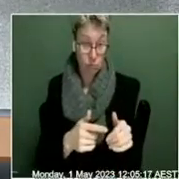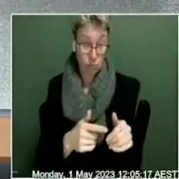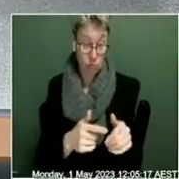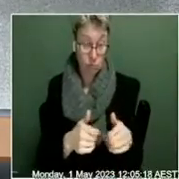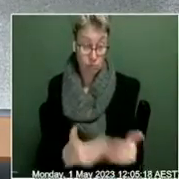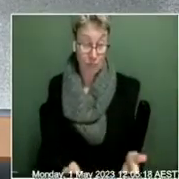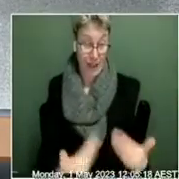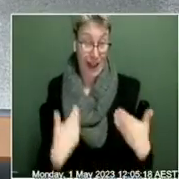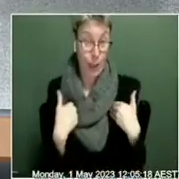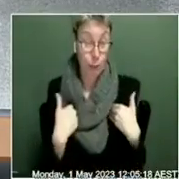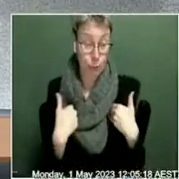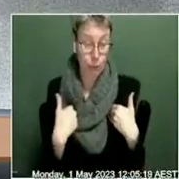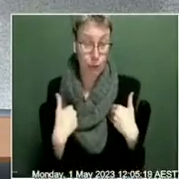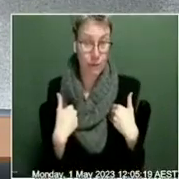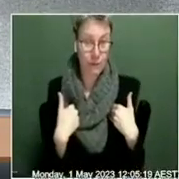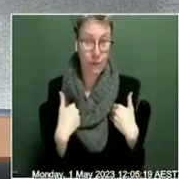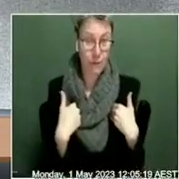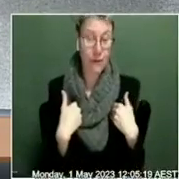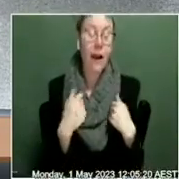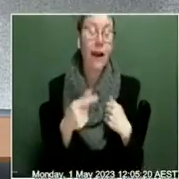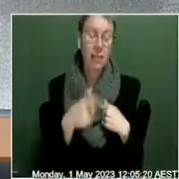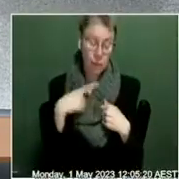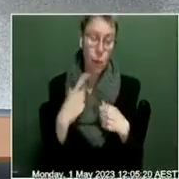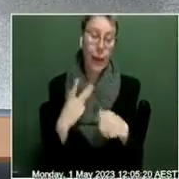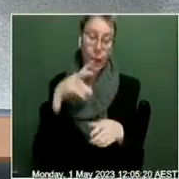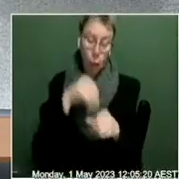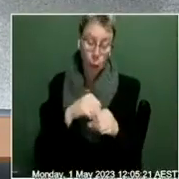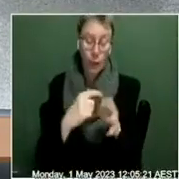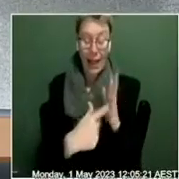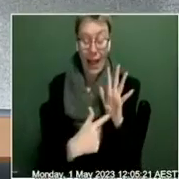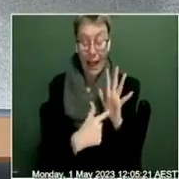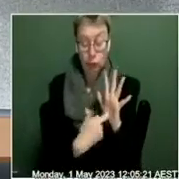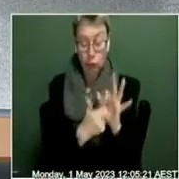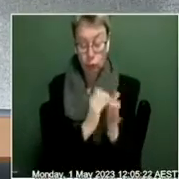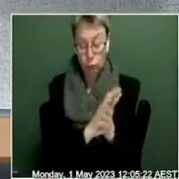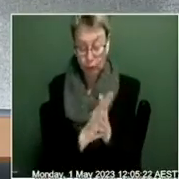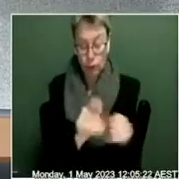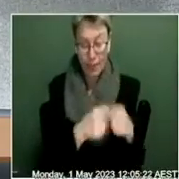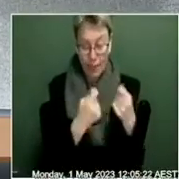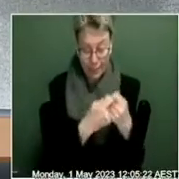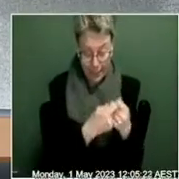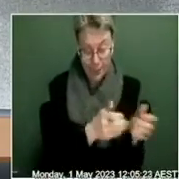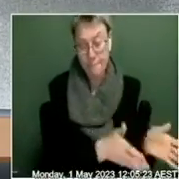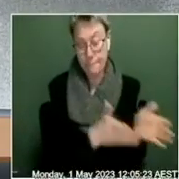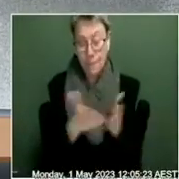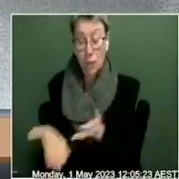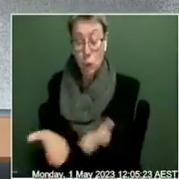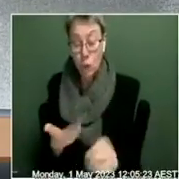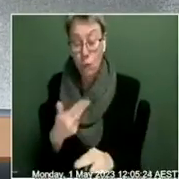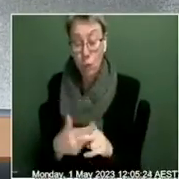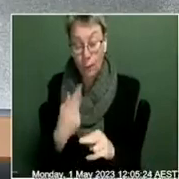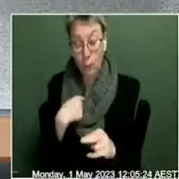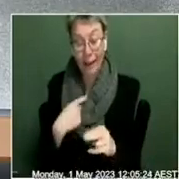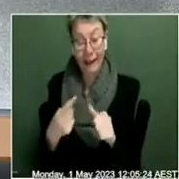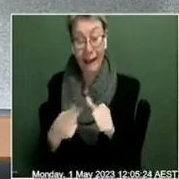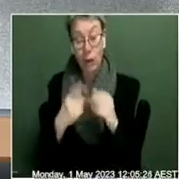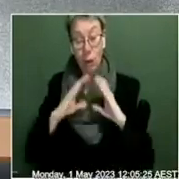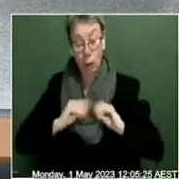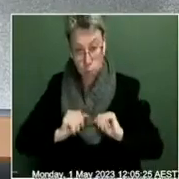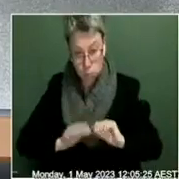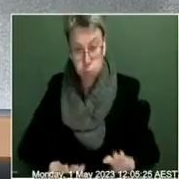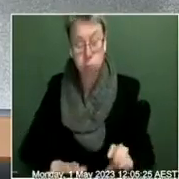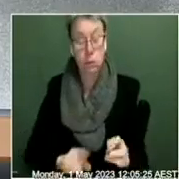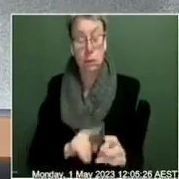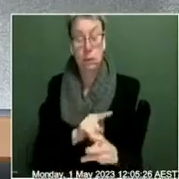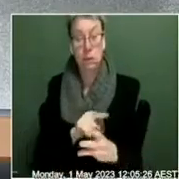and that we were talking earlier about Victoria Police, if they happen to be the first responder to find someone intoxicated